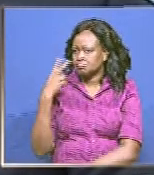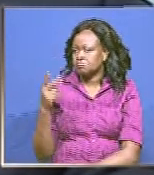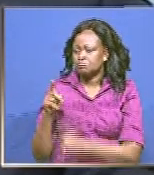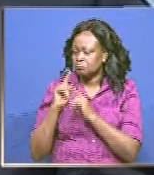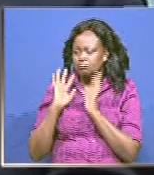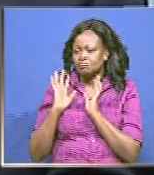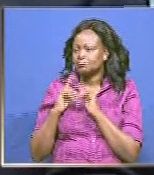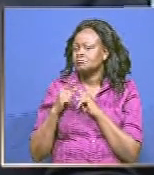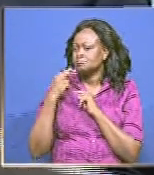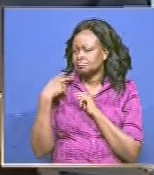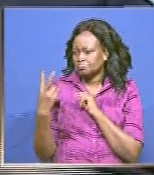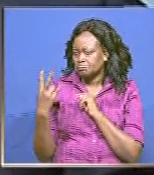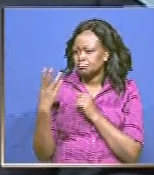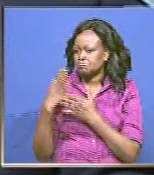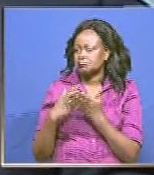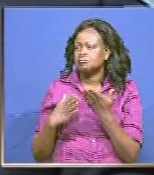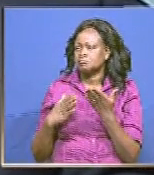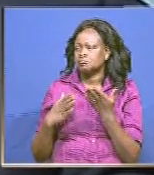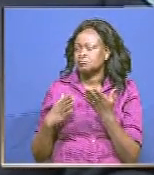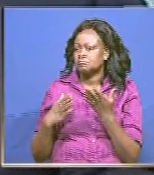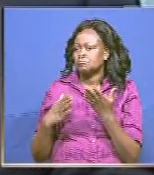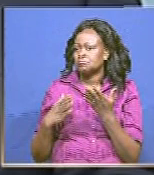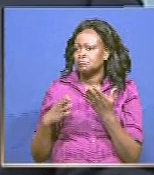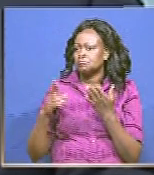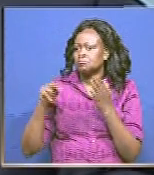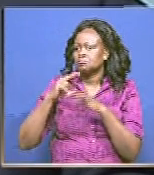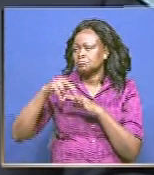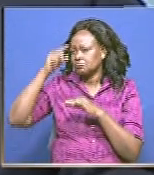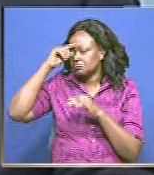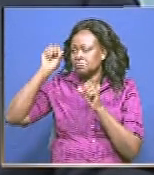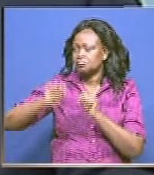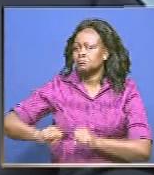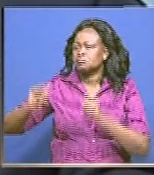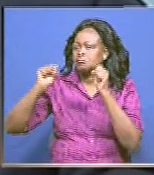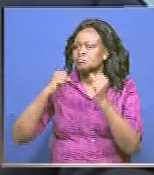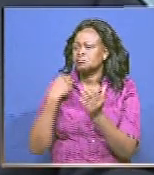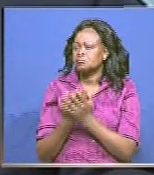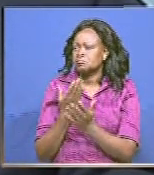but we have seen some of national government officials mm-hmm. arrested.